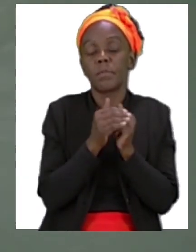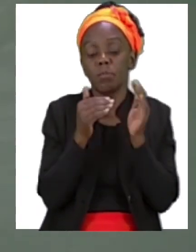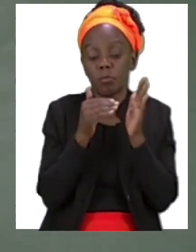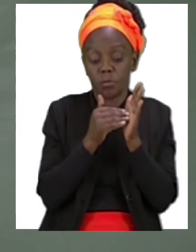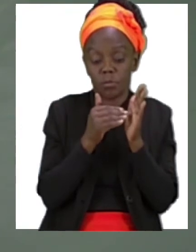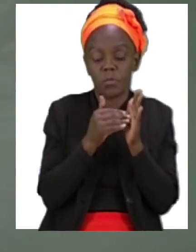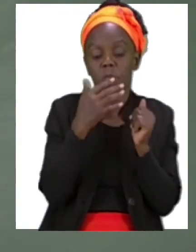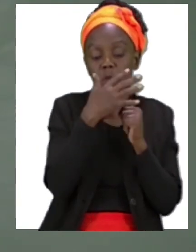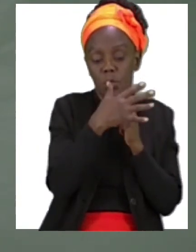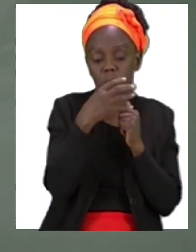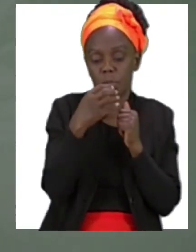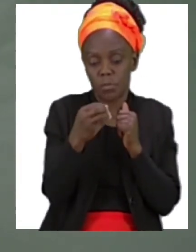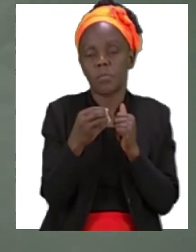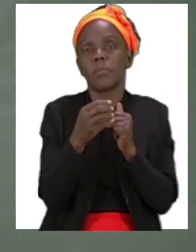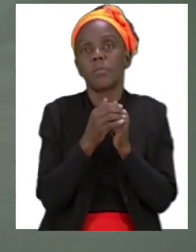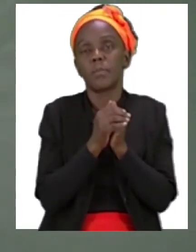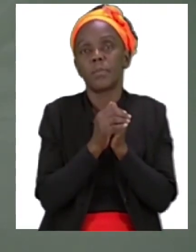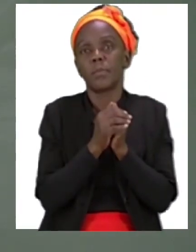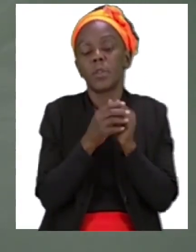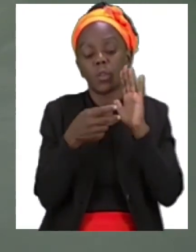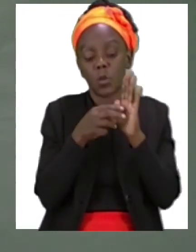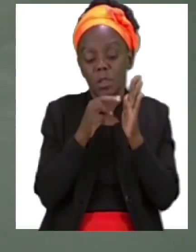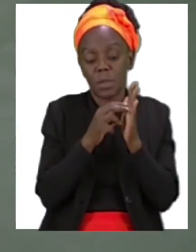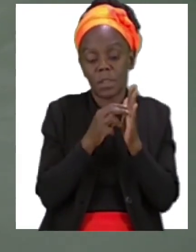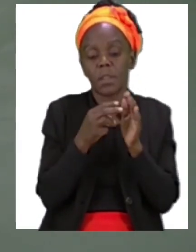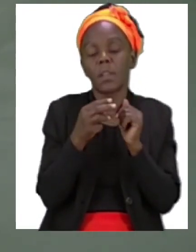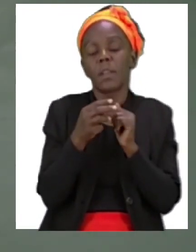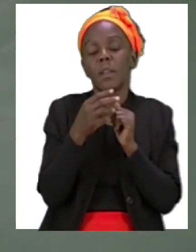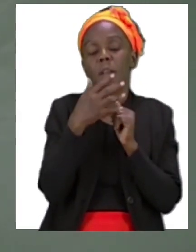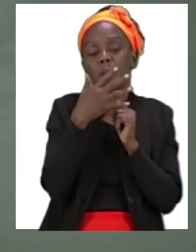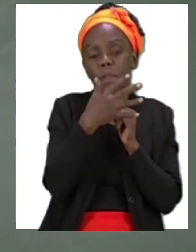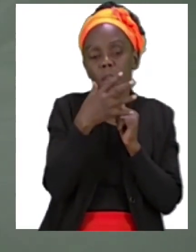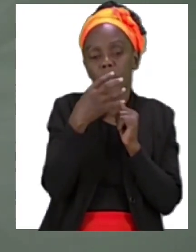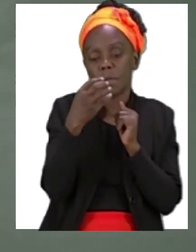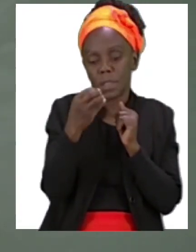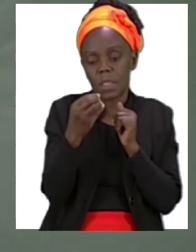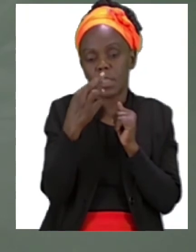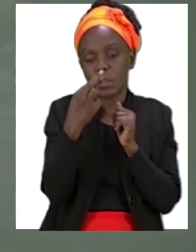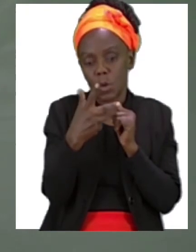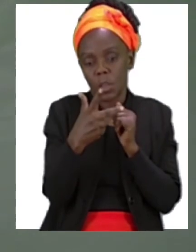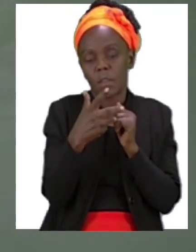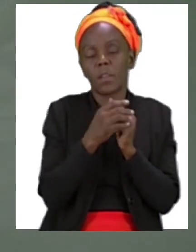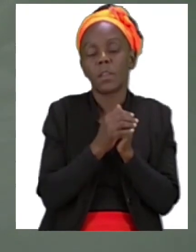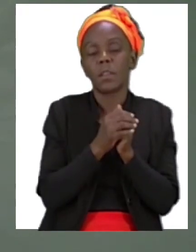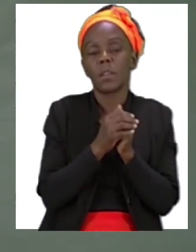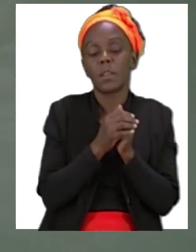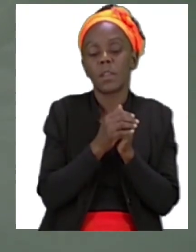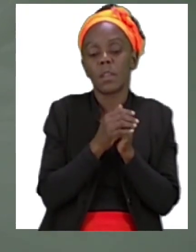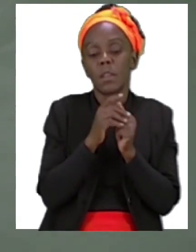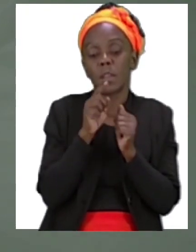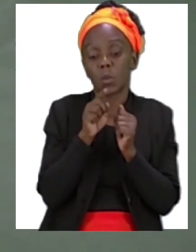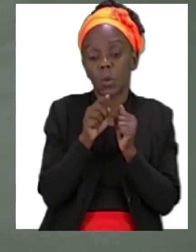at 50. And that is our answer, $50. So I'd like you to please